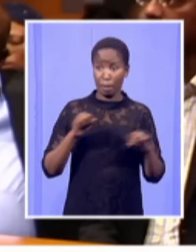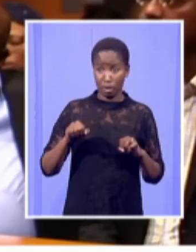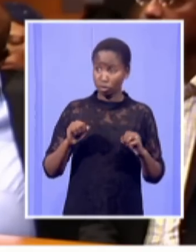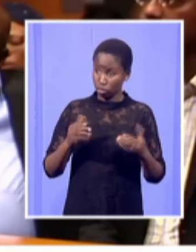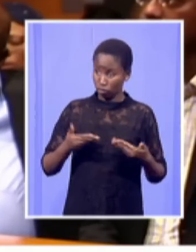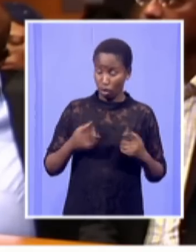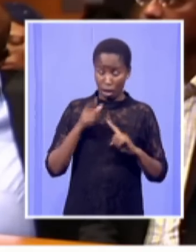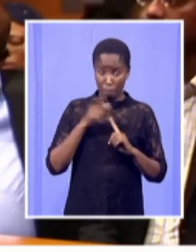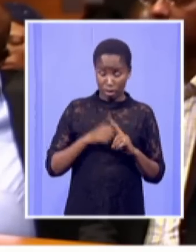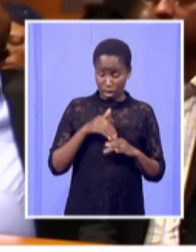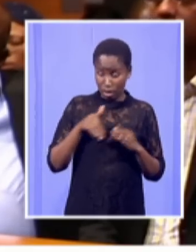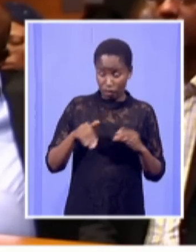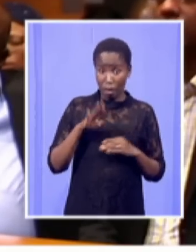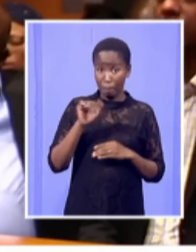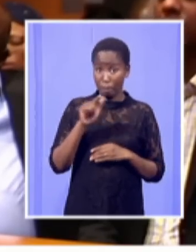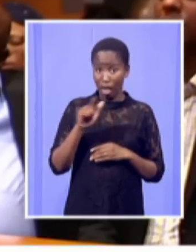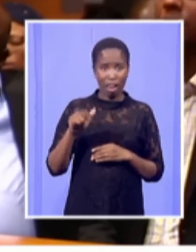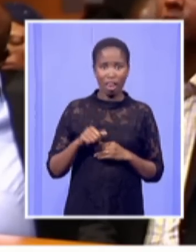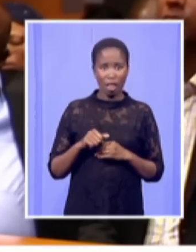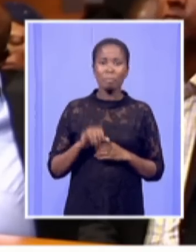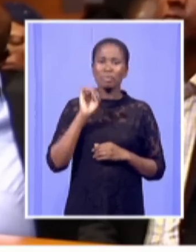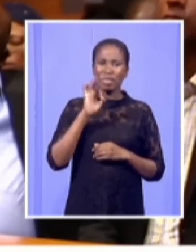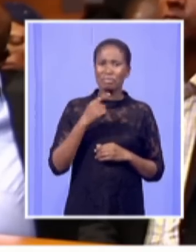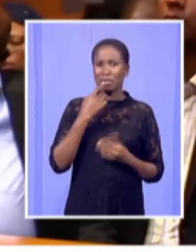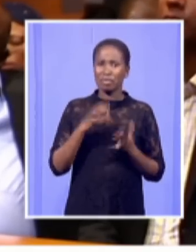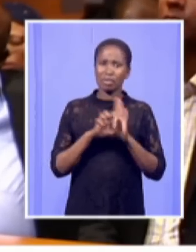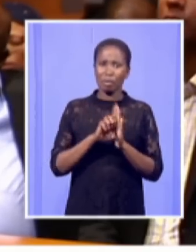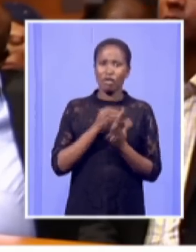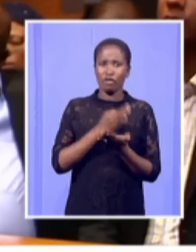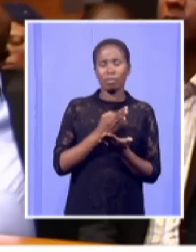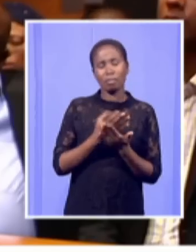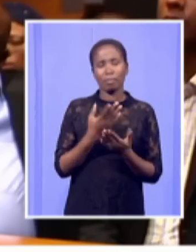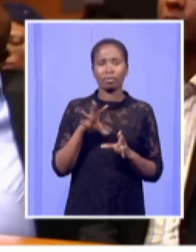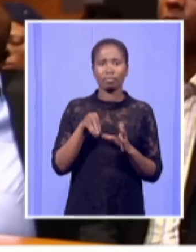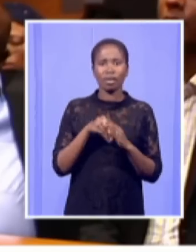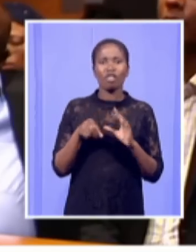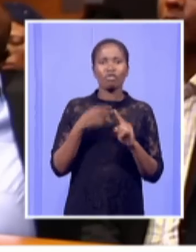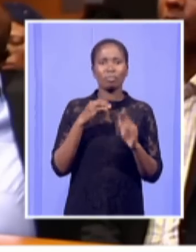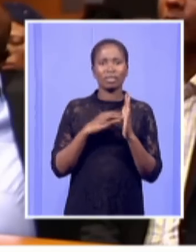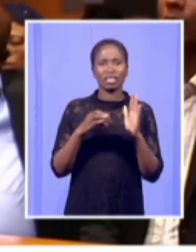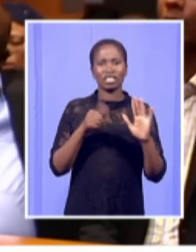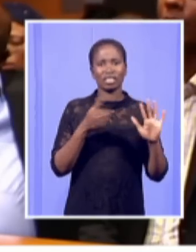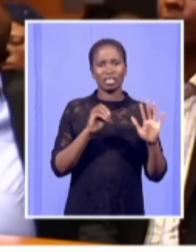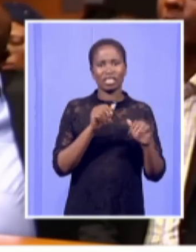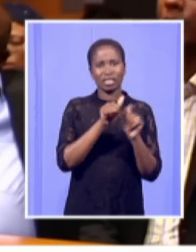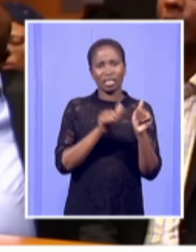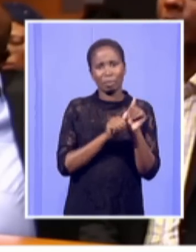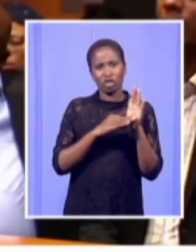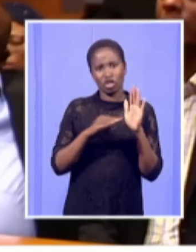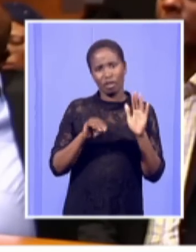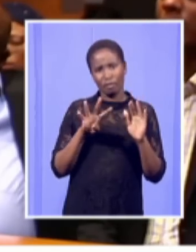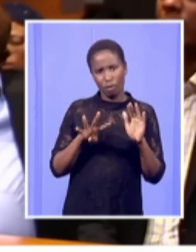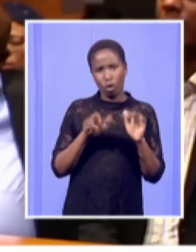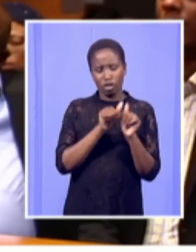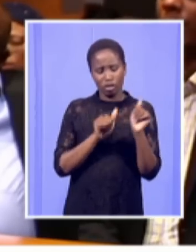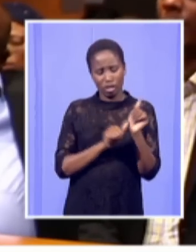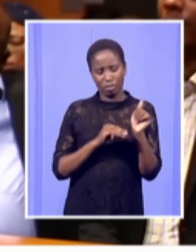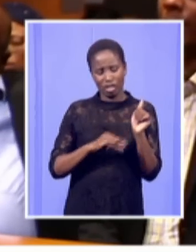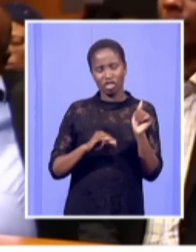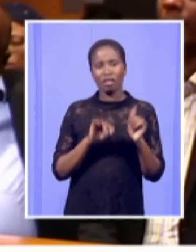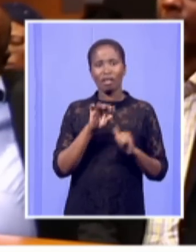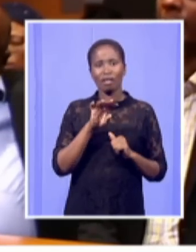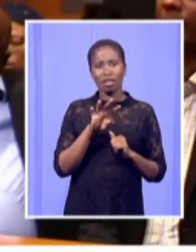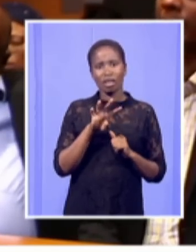on bail if one or more of the factors set out in sections 60, subsection 4, subsections A to E of the Act